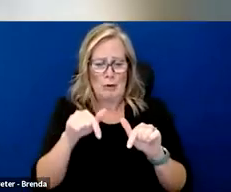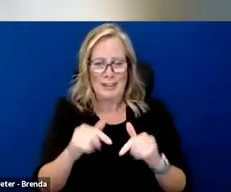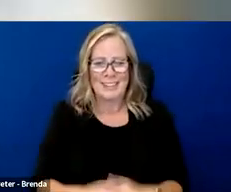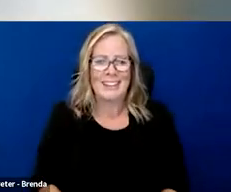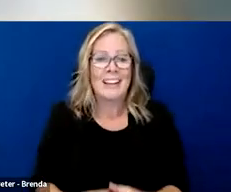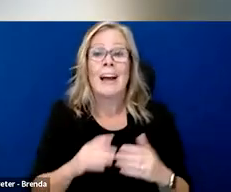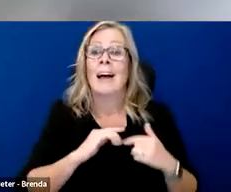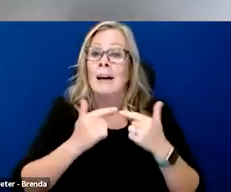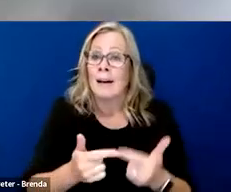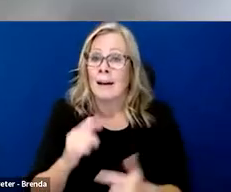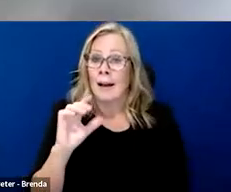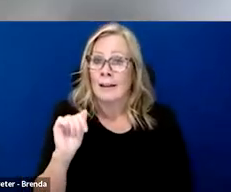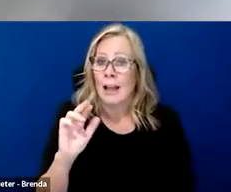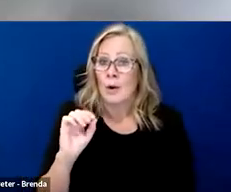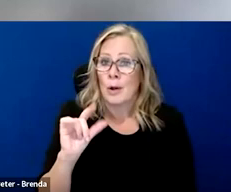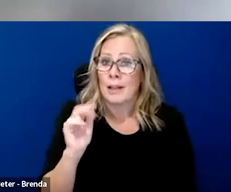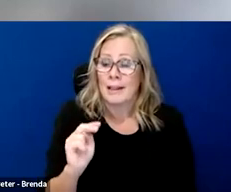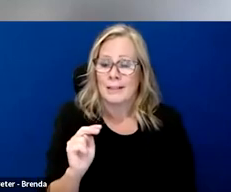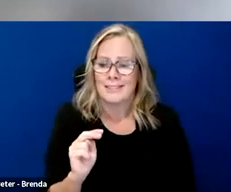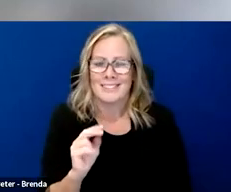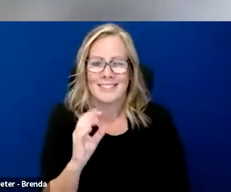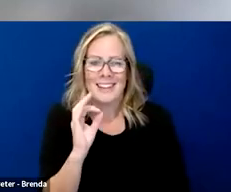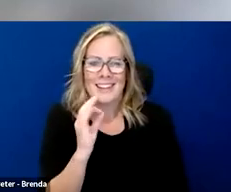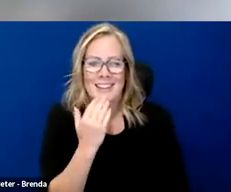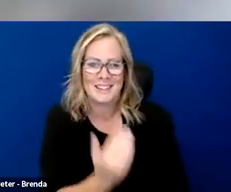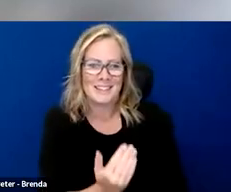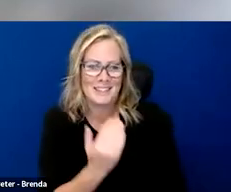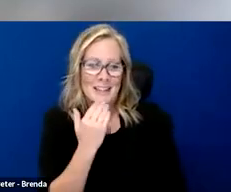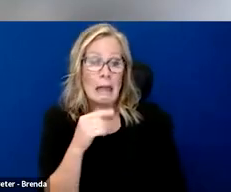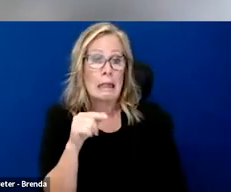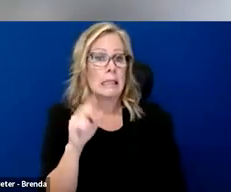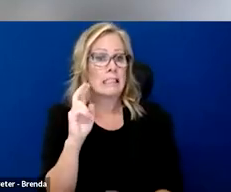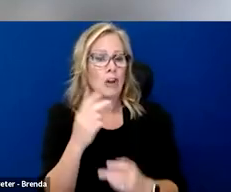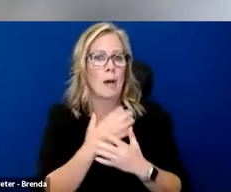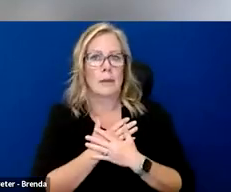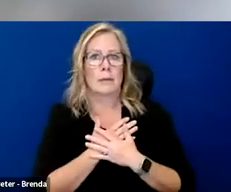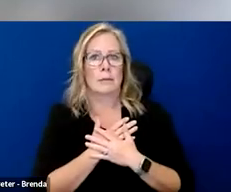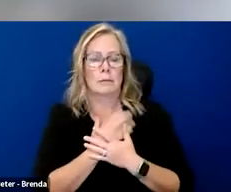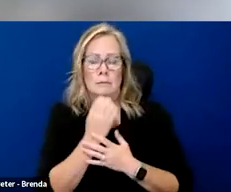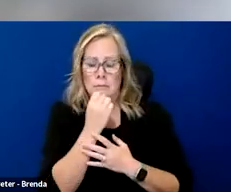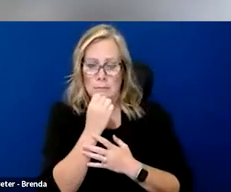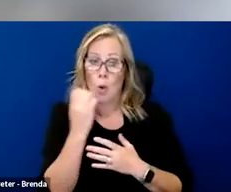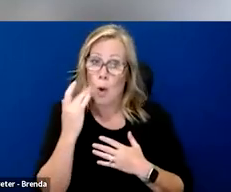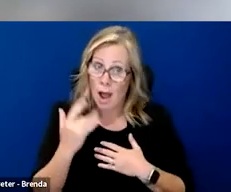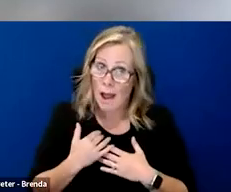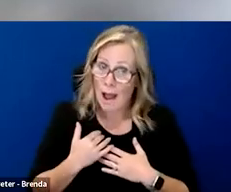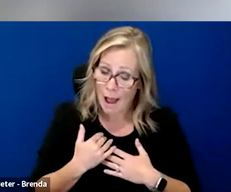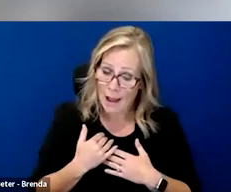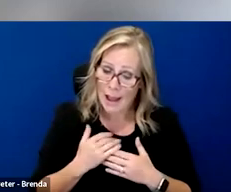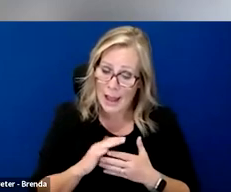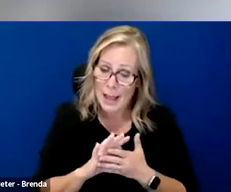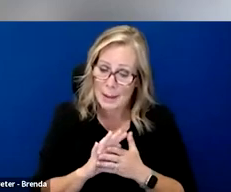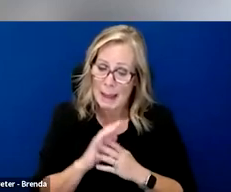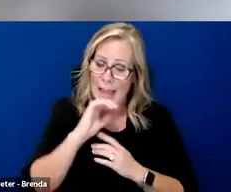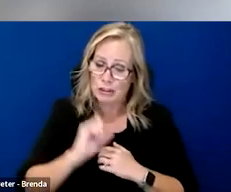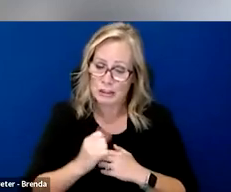you. Thanks so much, Devika. This topic is really dear to me. I am approaching older adulthood myself, and